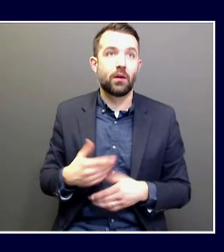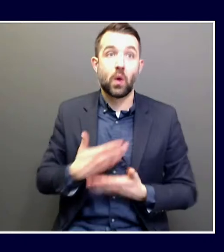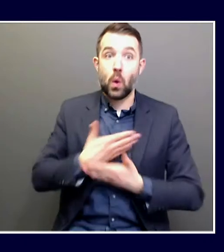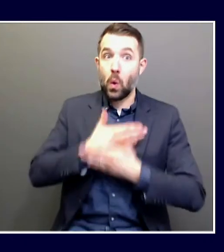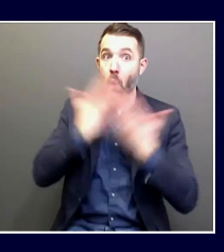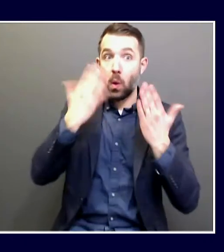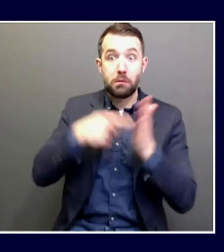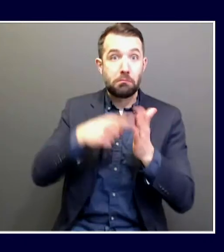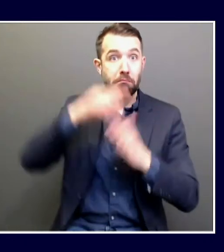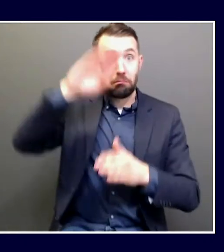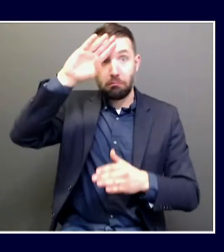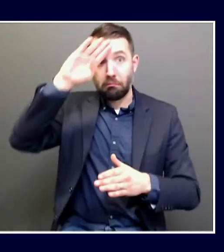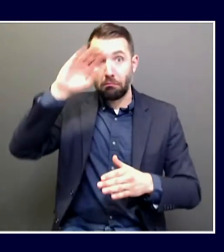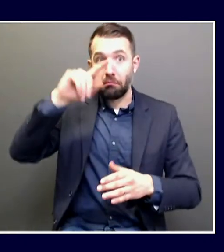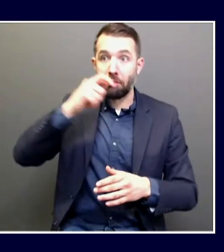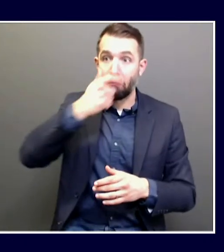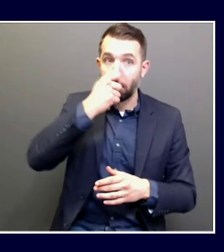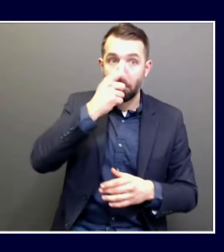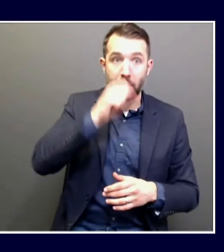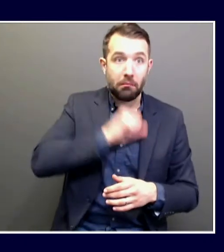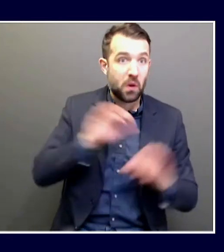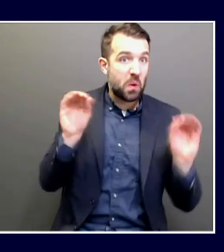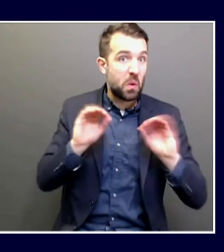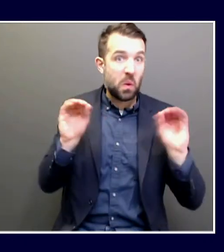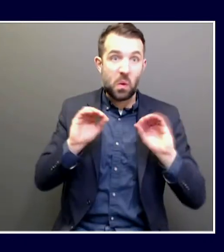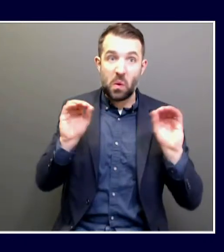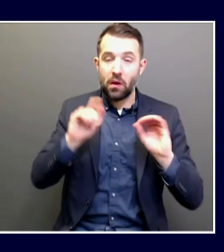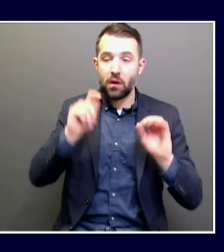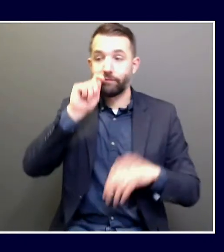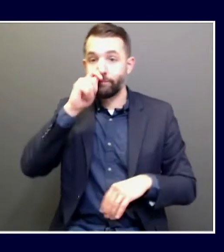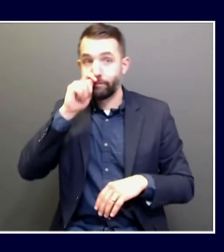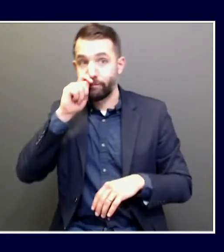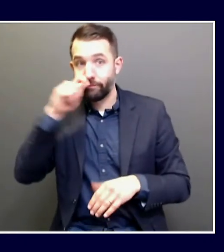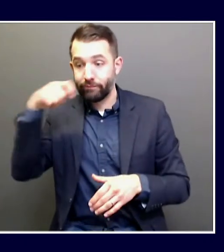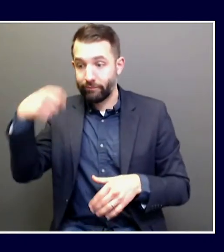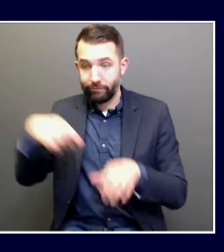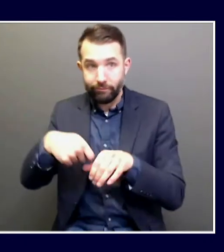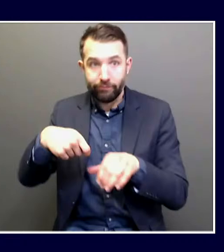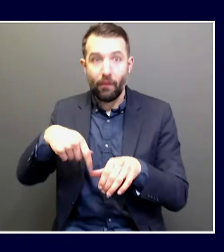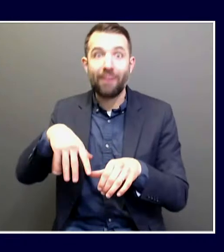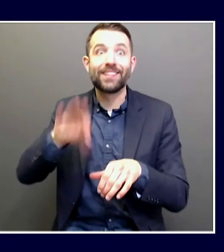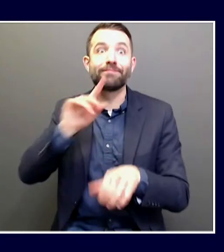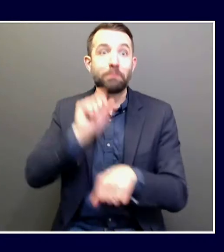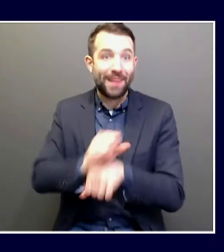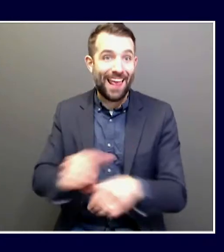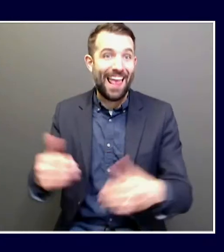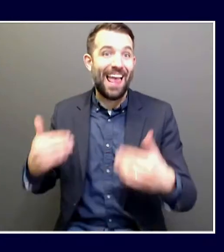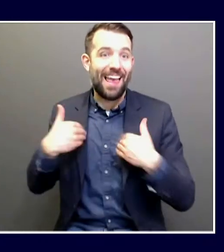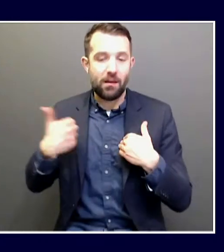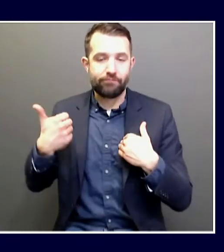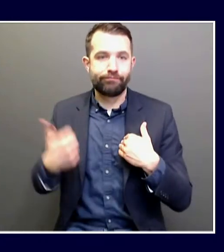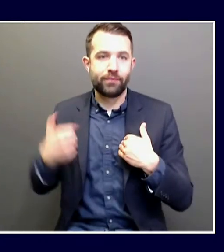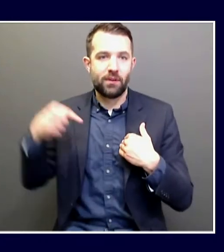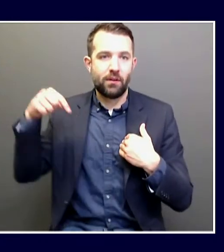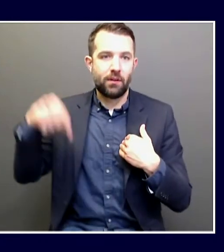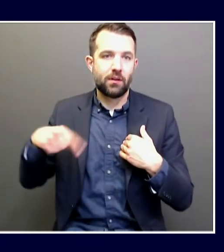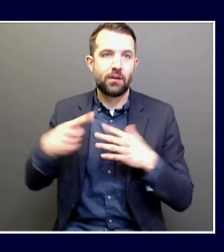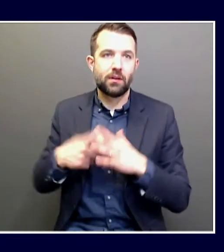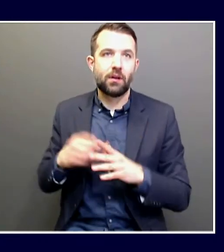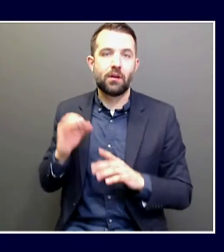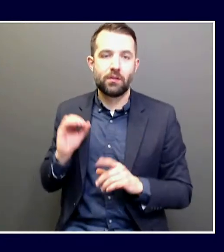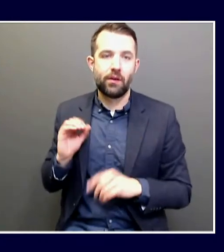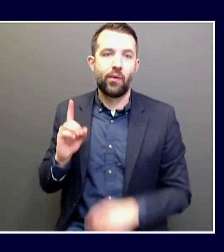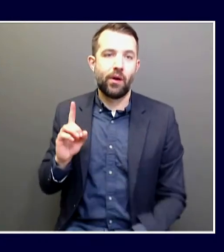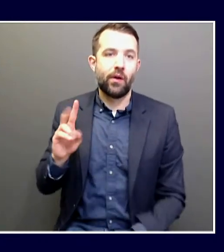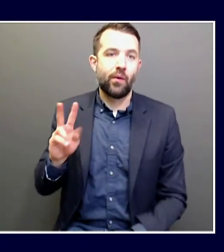took it's the day on which you took the test and it was positive. So there are 2 different times you can start the clock. One is if you have symptoms.